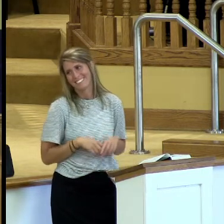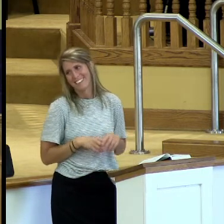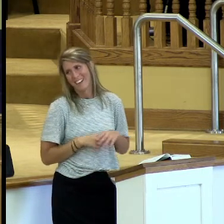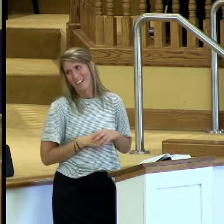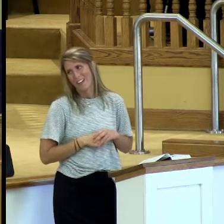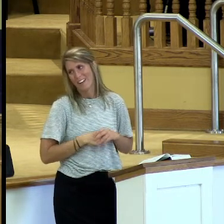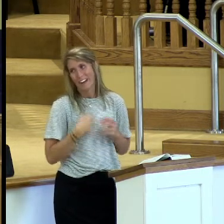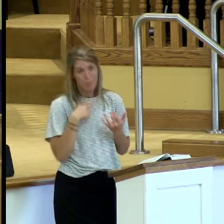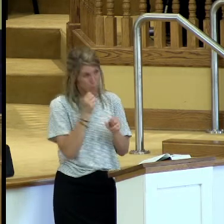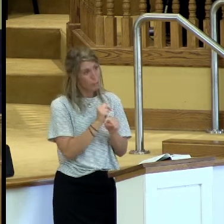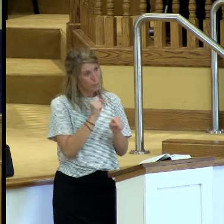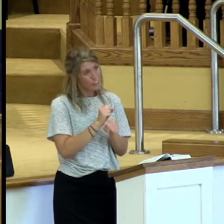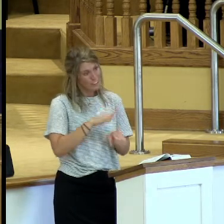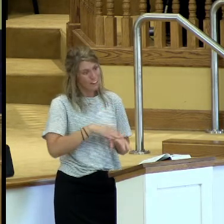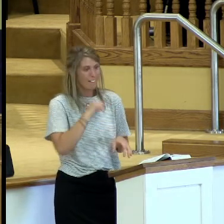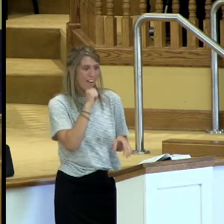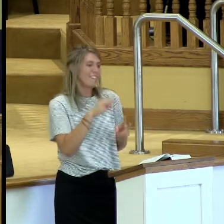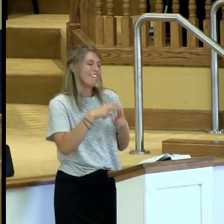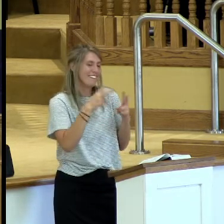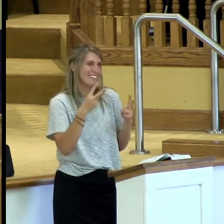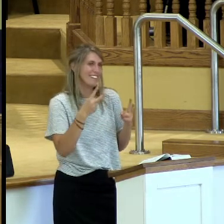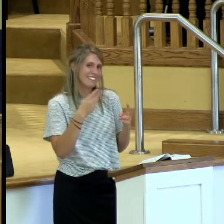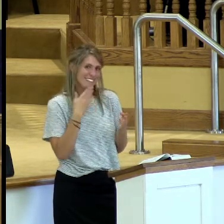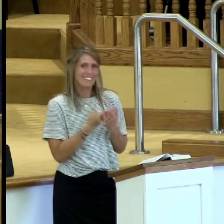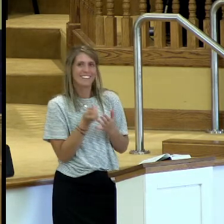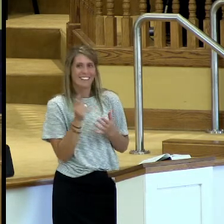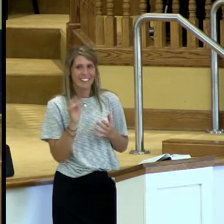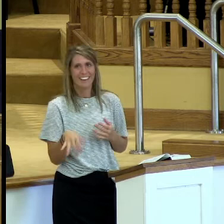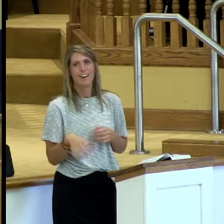can't. I'm still working on it. It's not doing very well.